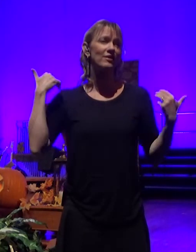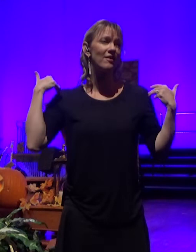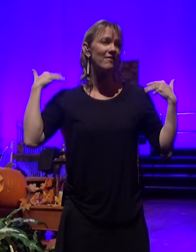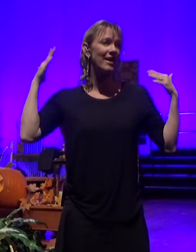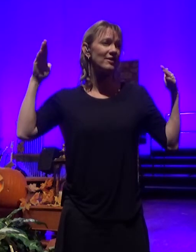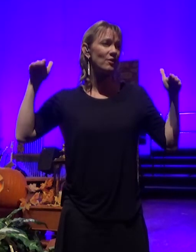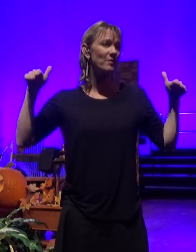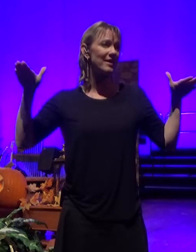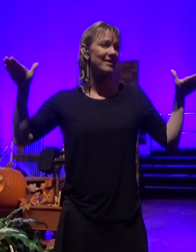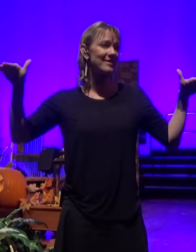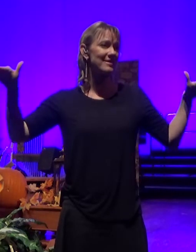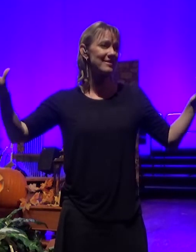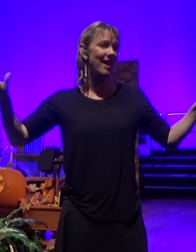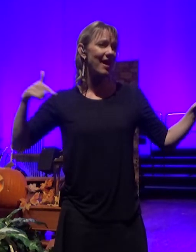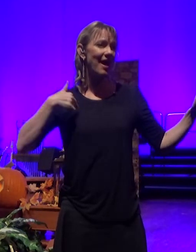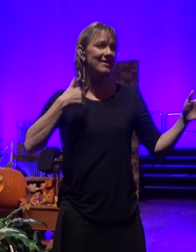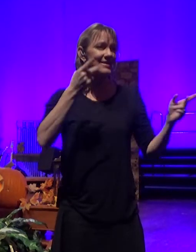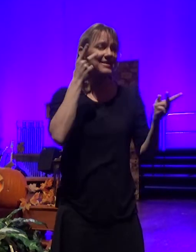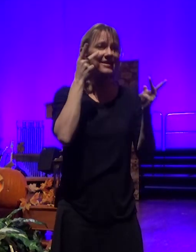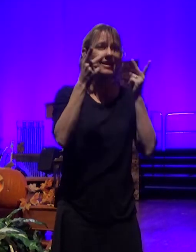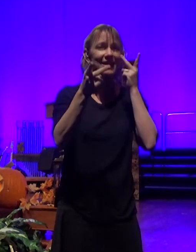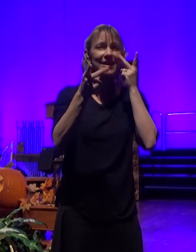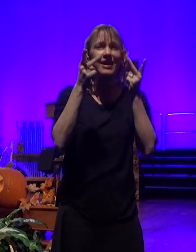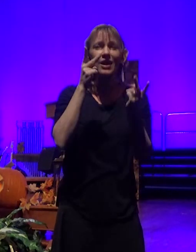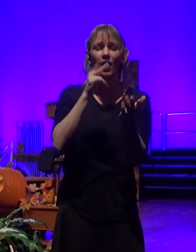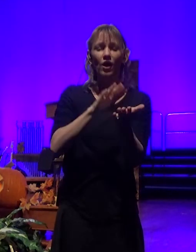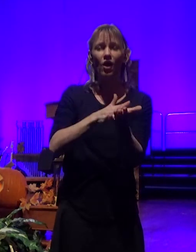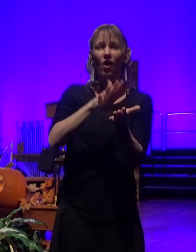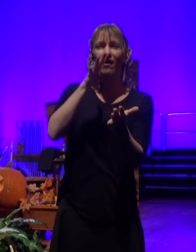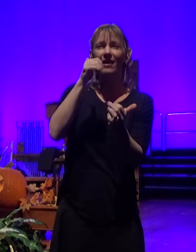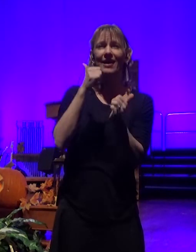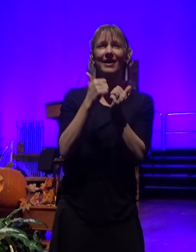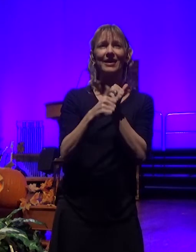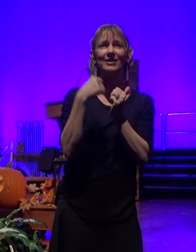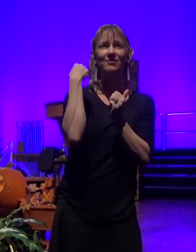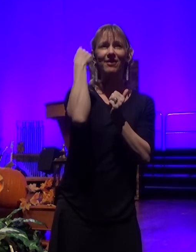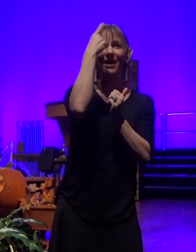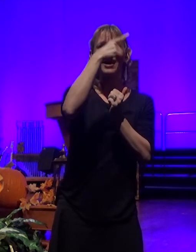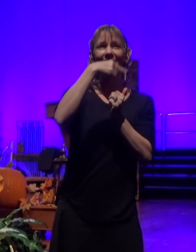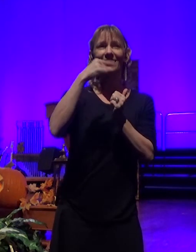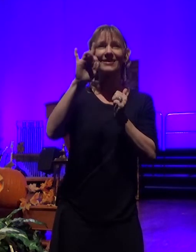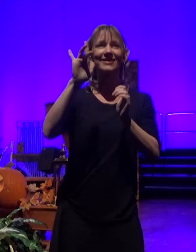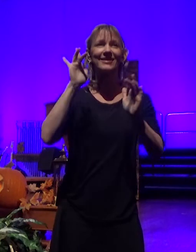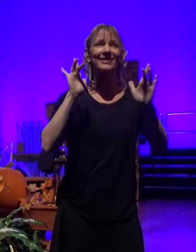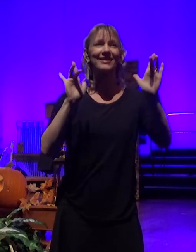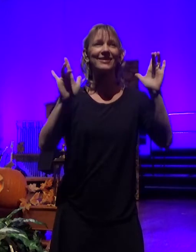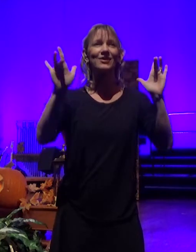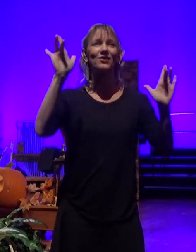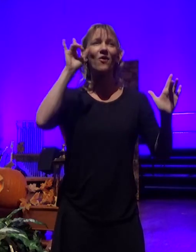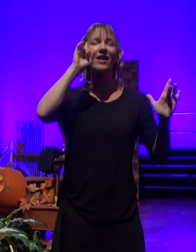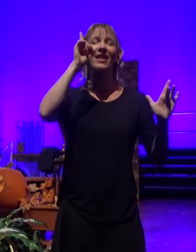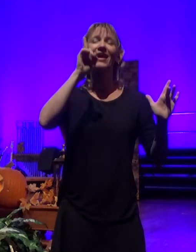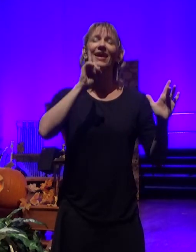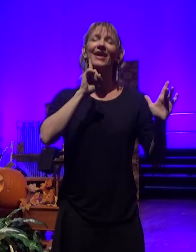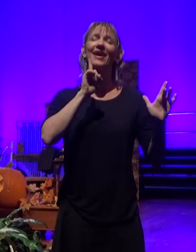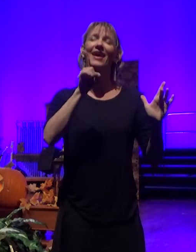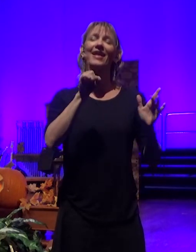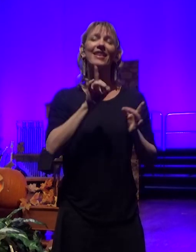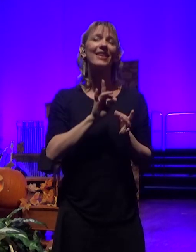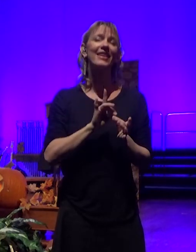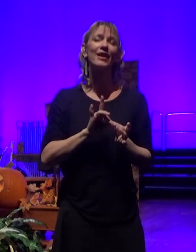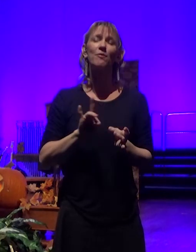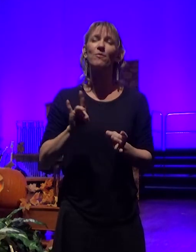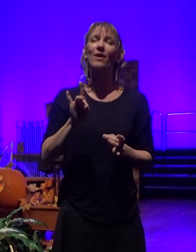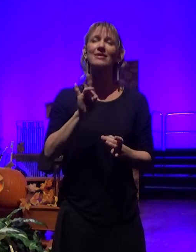I can hear the brush of angel wings. I see glory on each